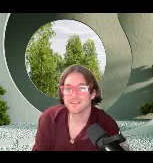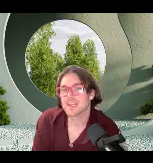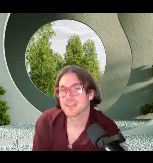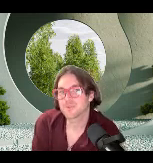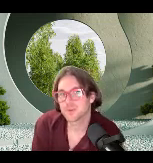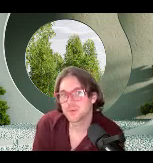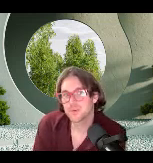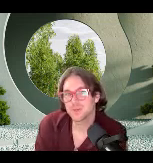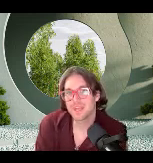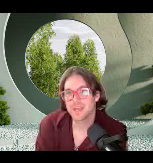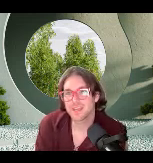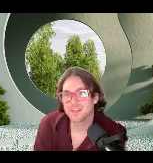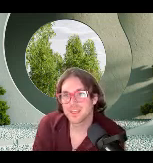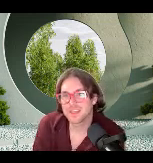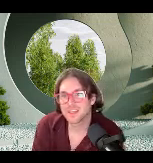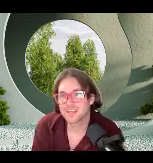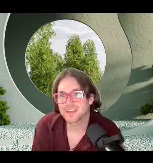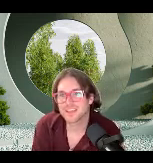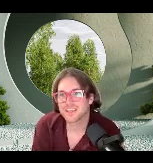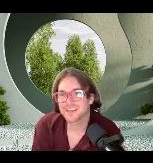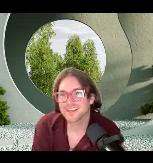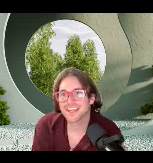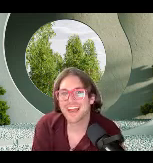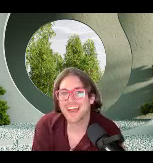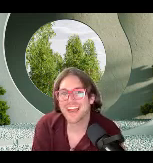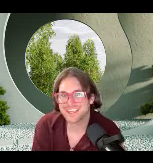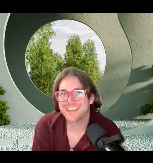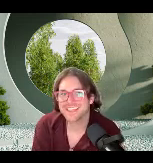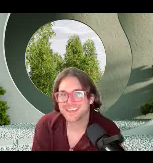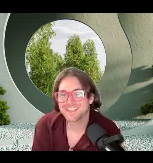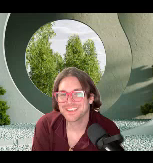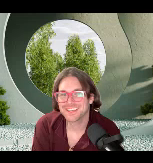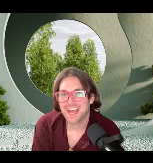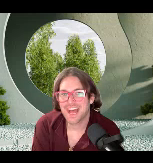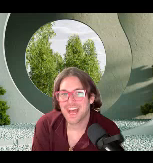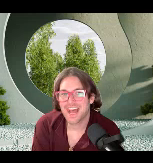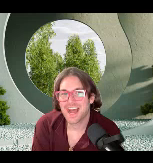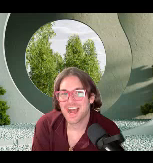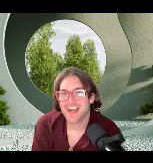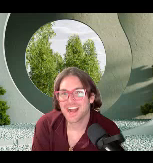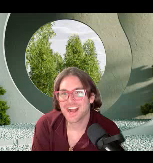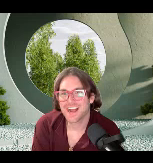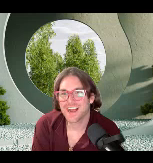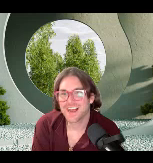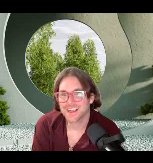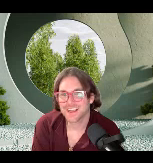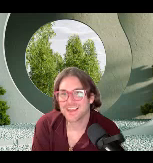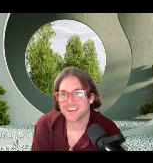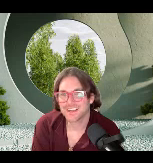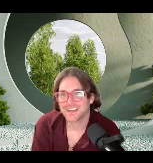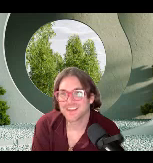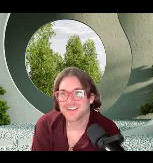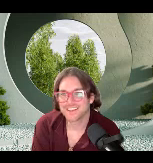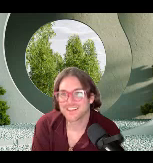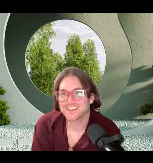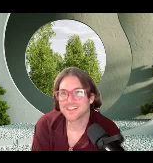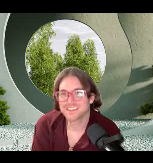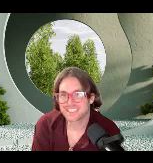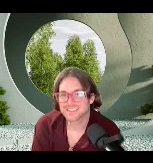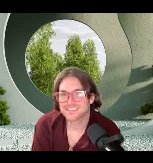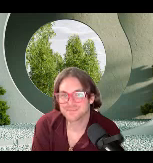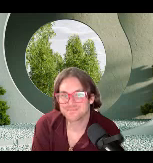Well, I can think. All right, I am seeing one yes so far. And others are saying yes in a more elaborate